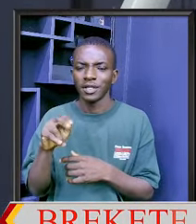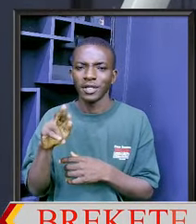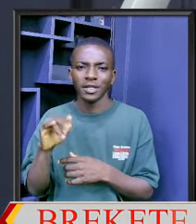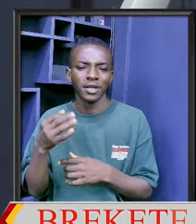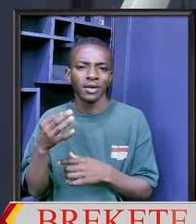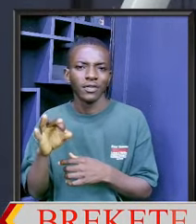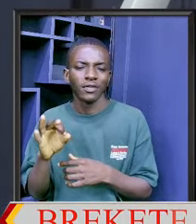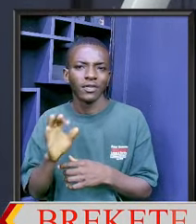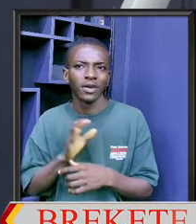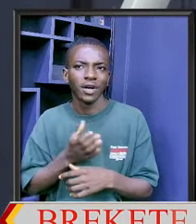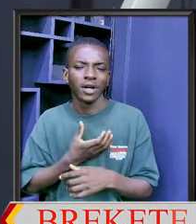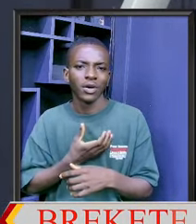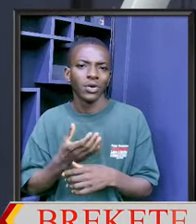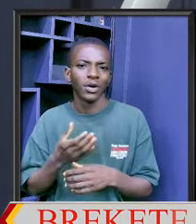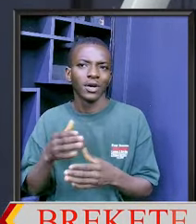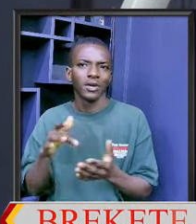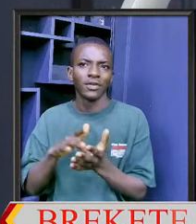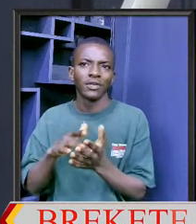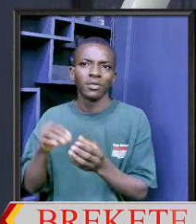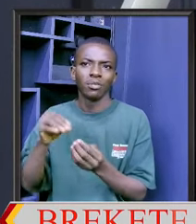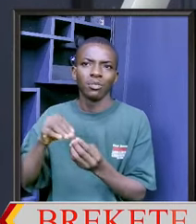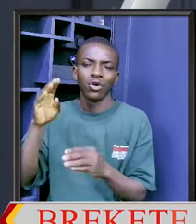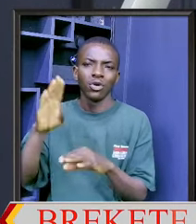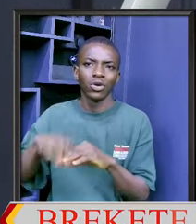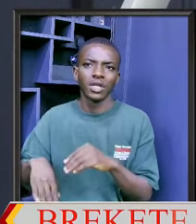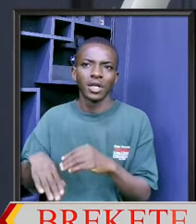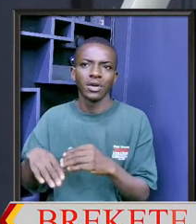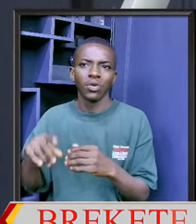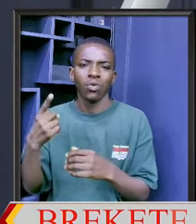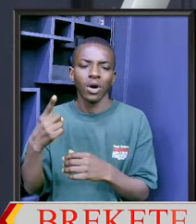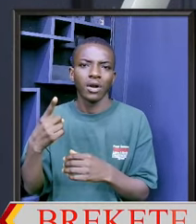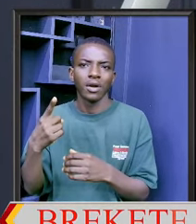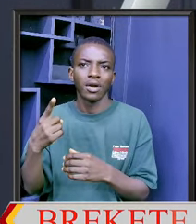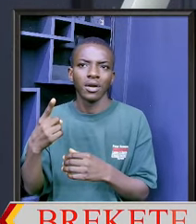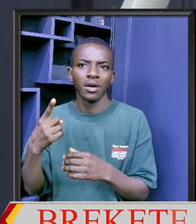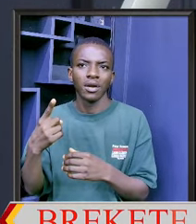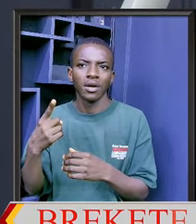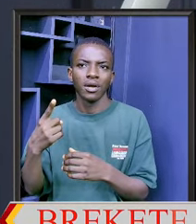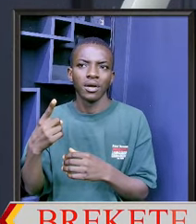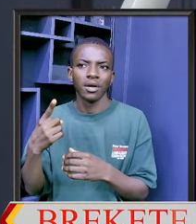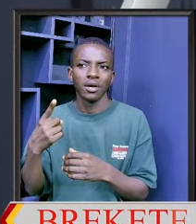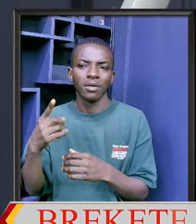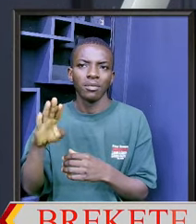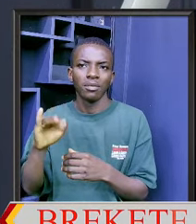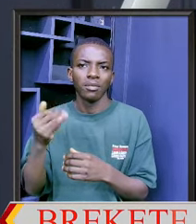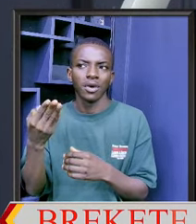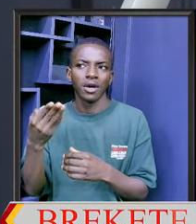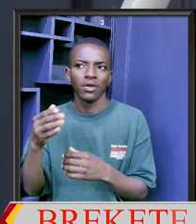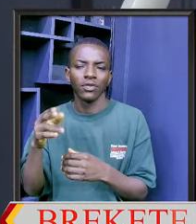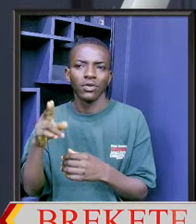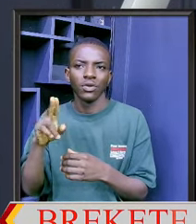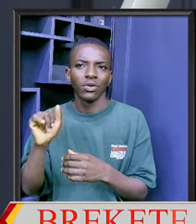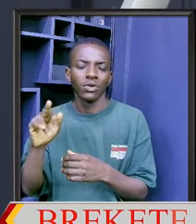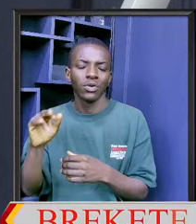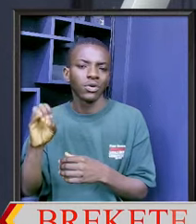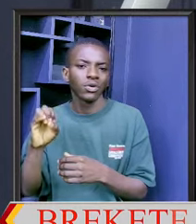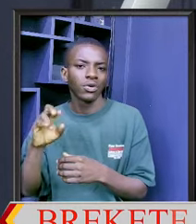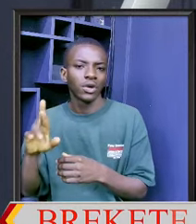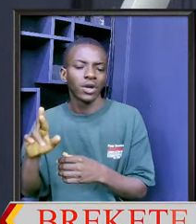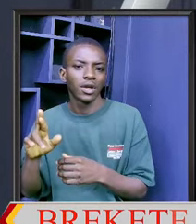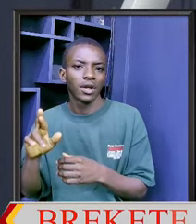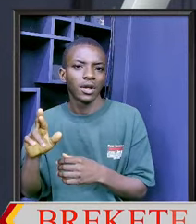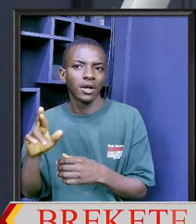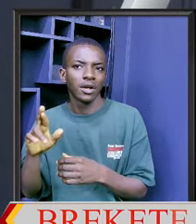our fertilizer is more than one bag of urea or NPK? Wow. 1 liter of